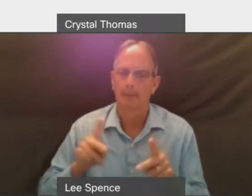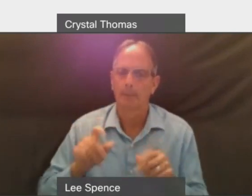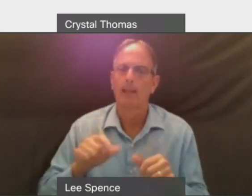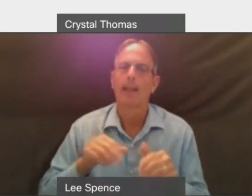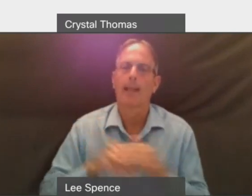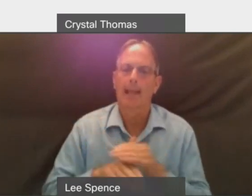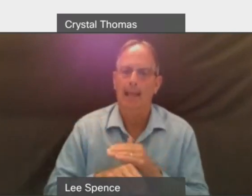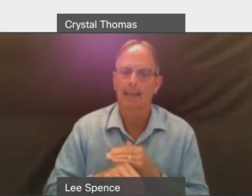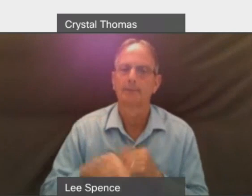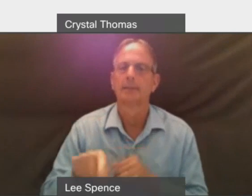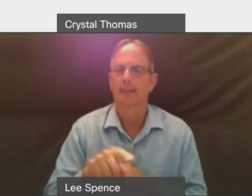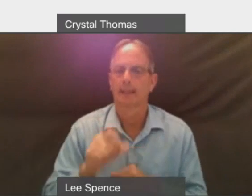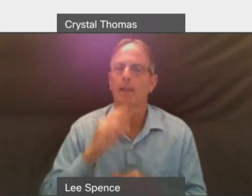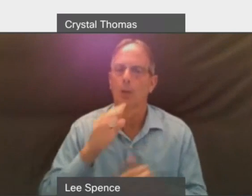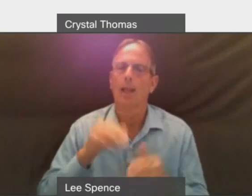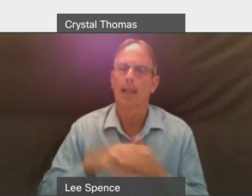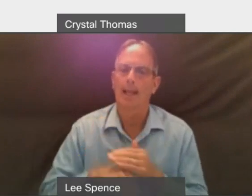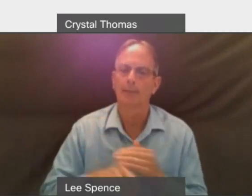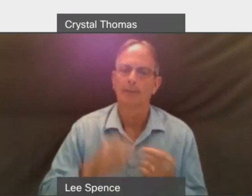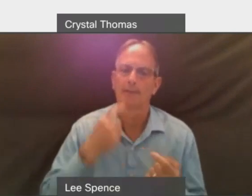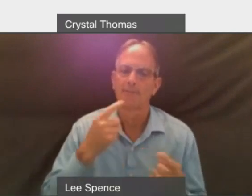effectively. And if it is